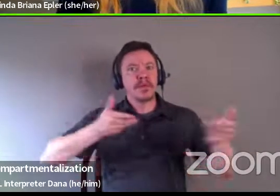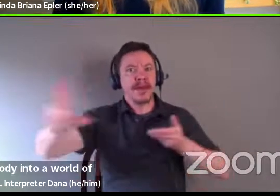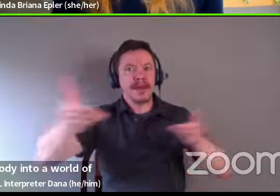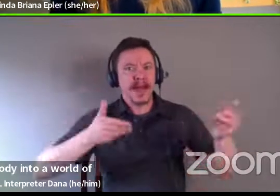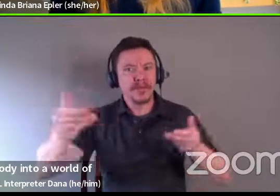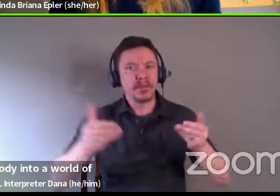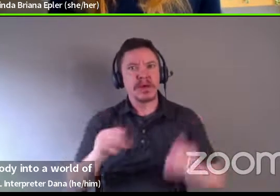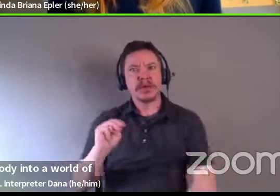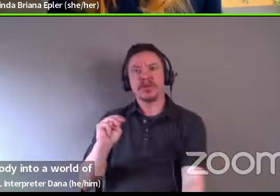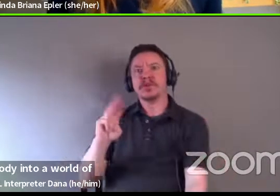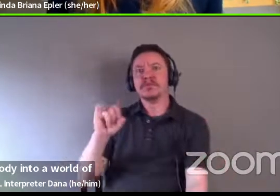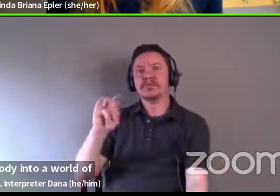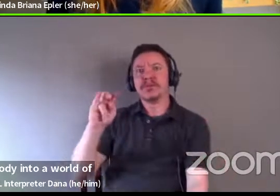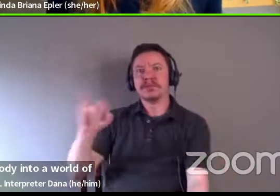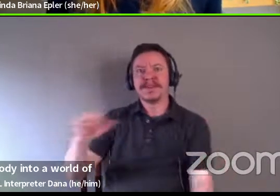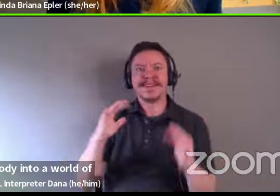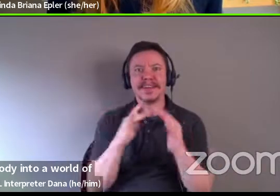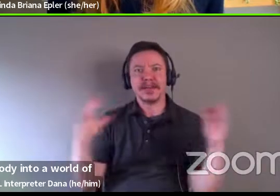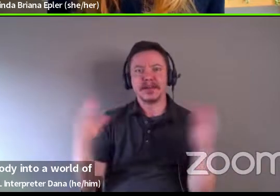I love that.